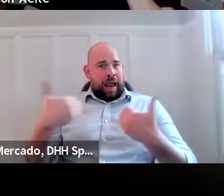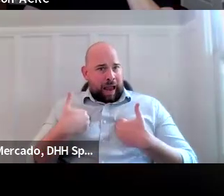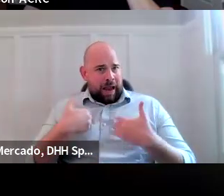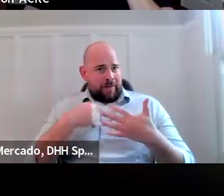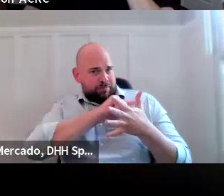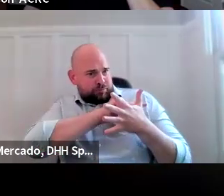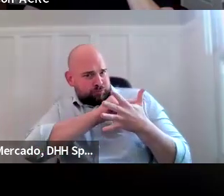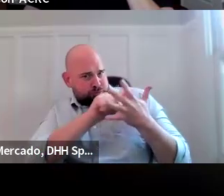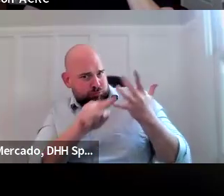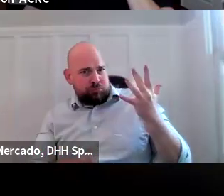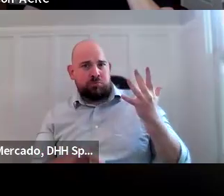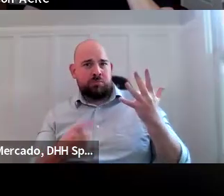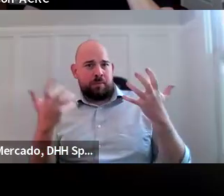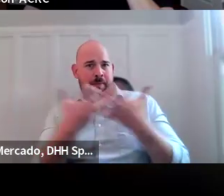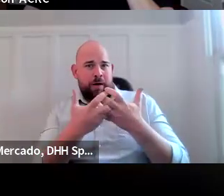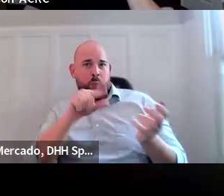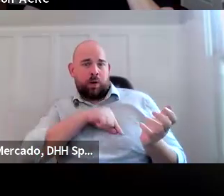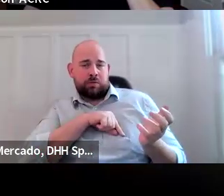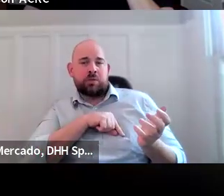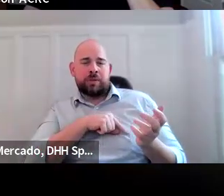That is not what you want to look for.